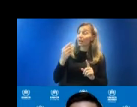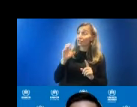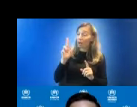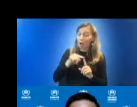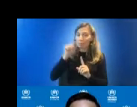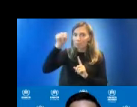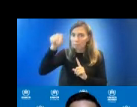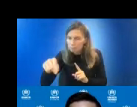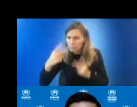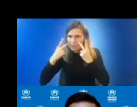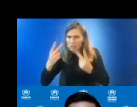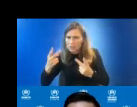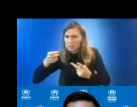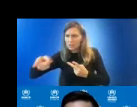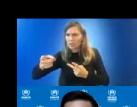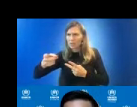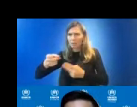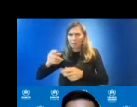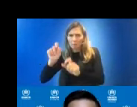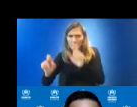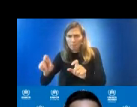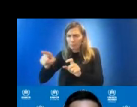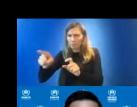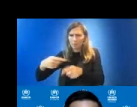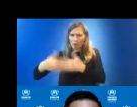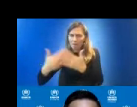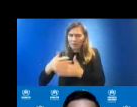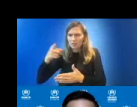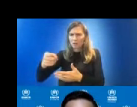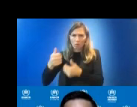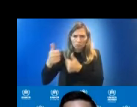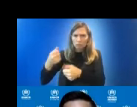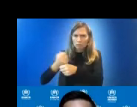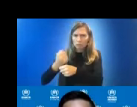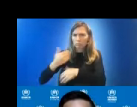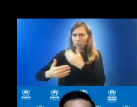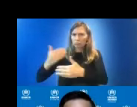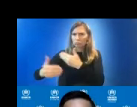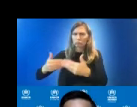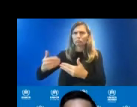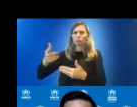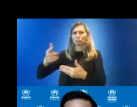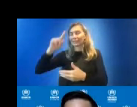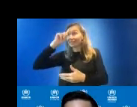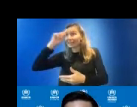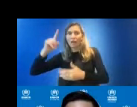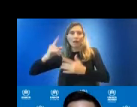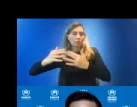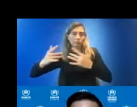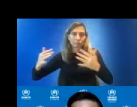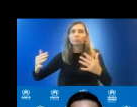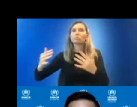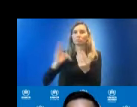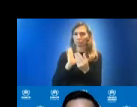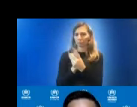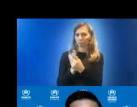UN mechanisms like the CRPD. So I'll put those two resources in the chat box for colleagues, and they can also be